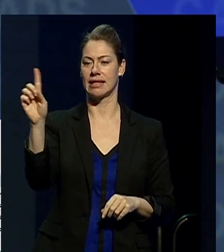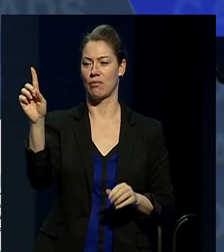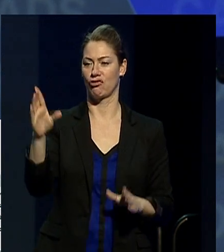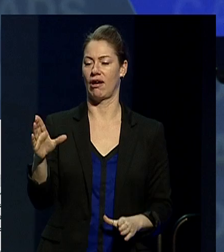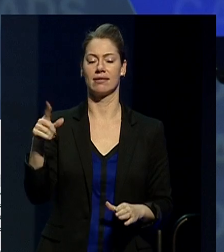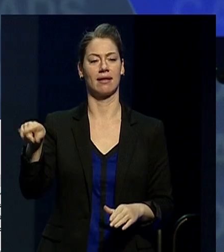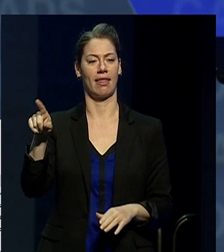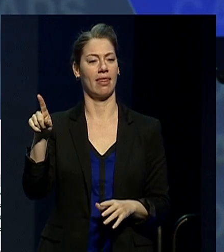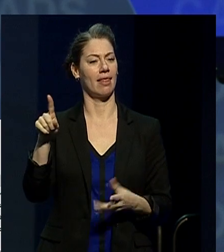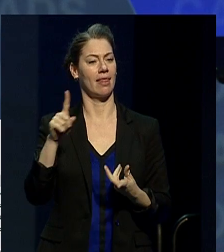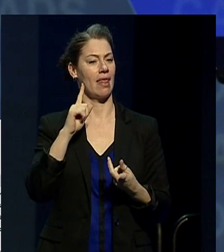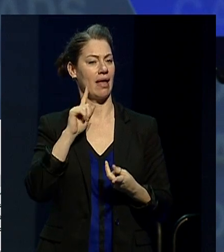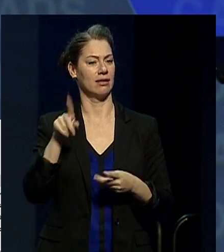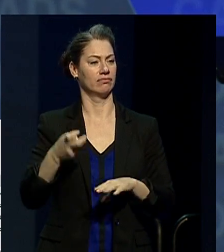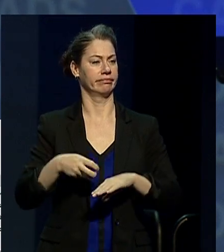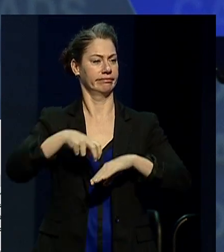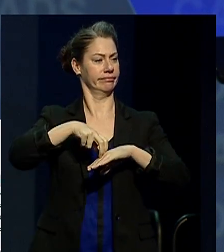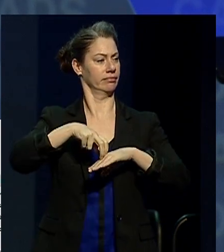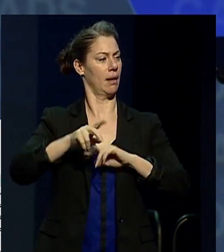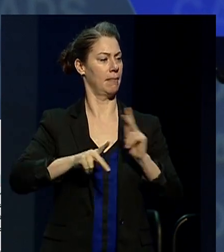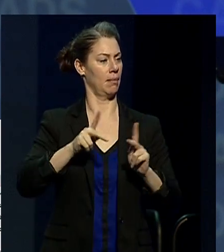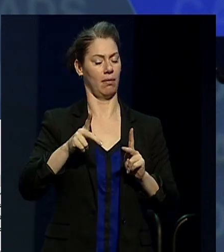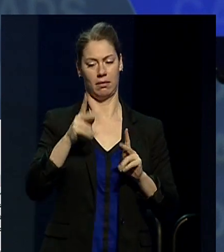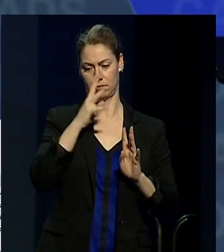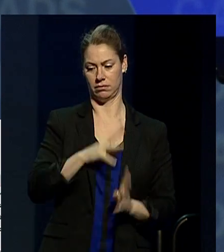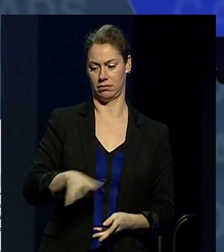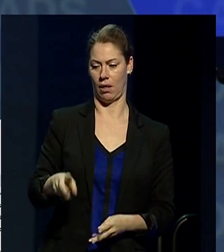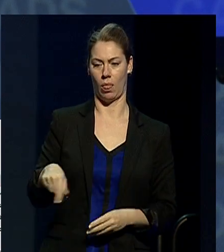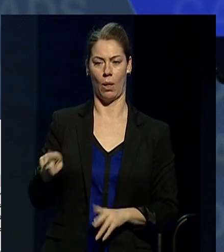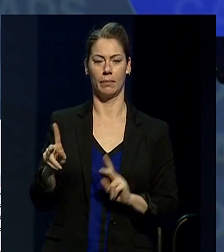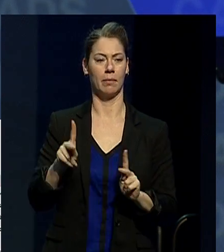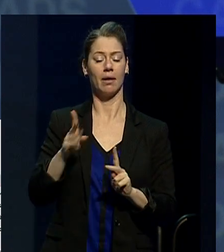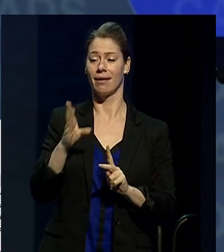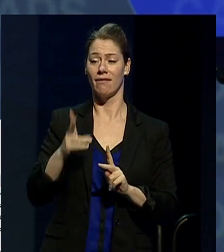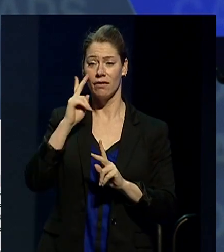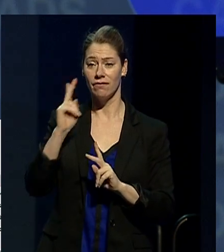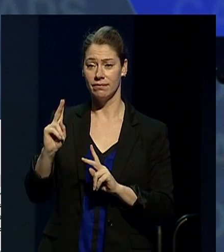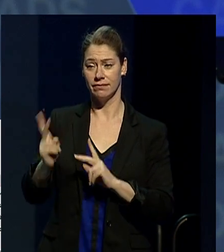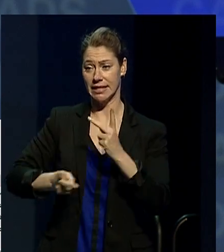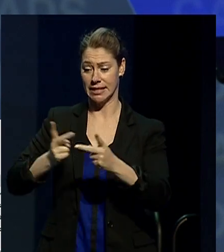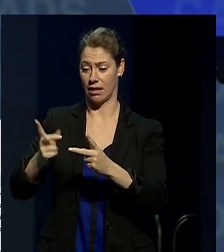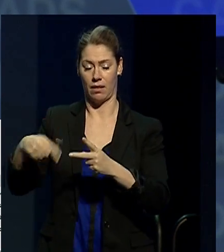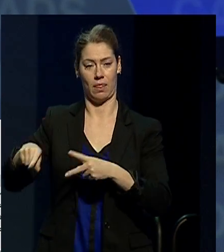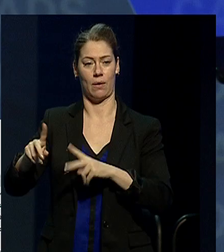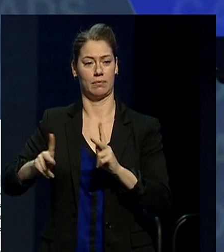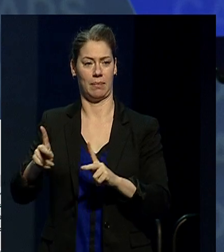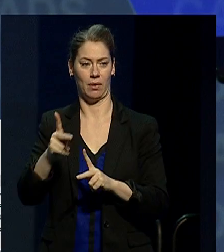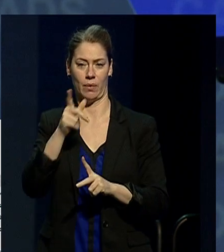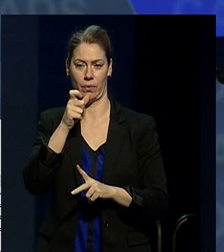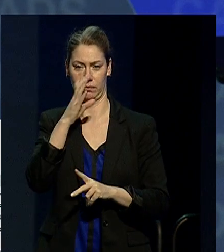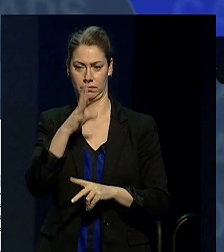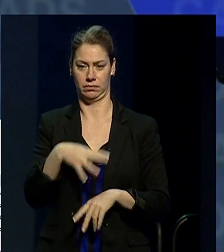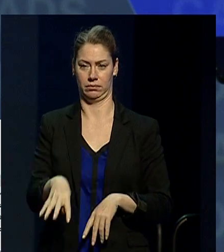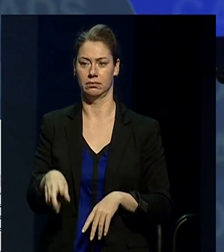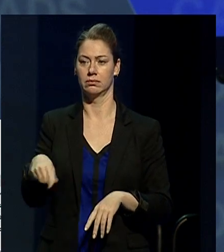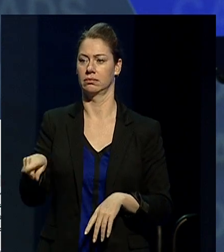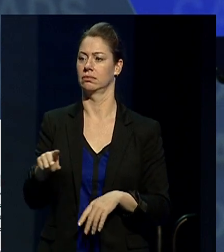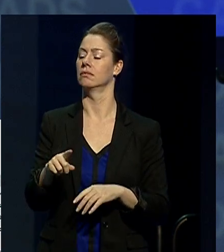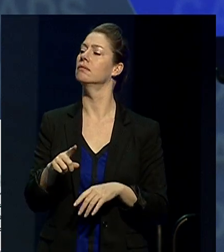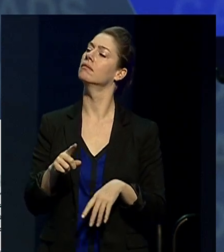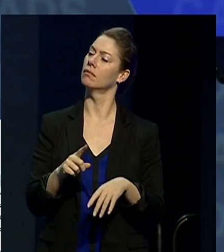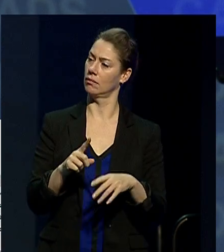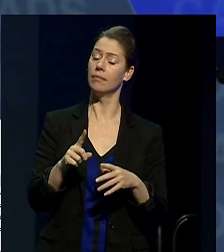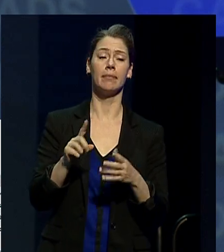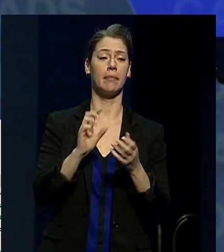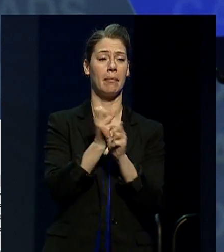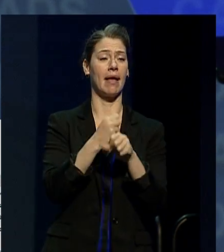left behind, but they've never been in their living rooms. What will make us stronger as a party is